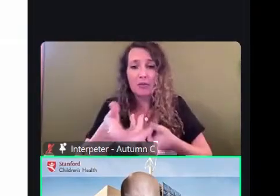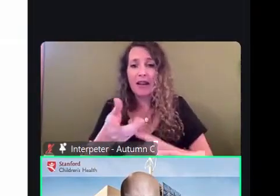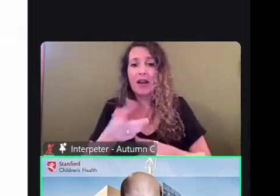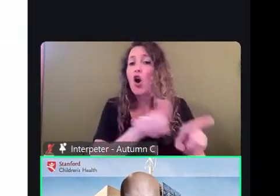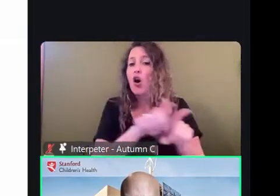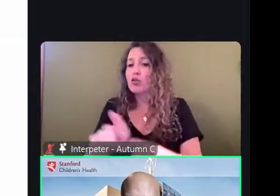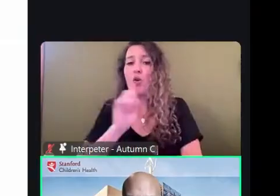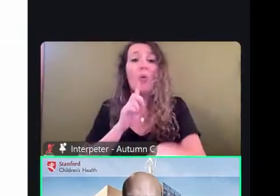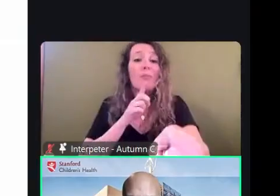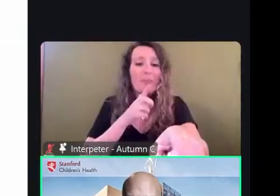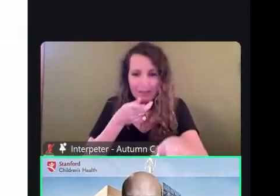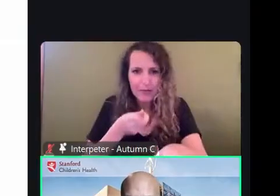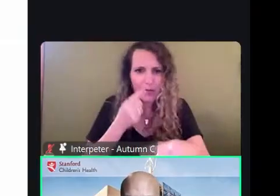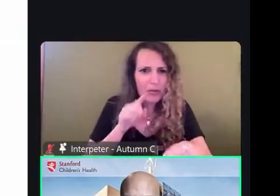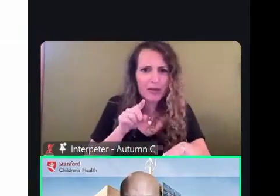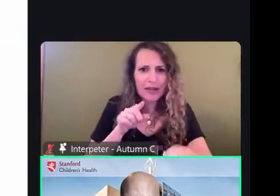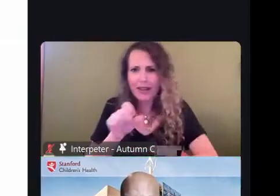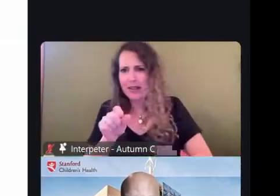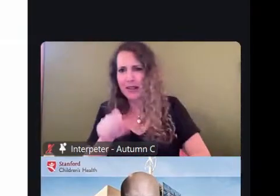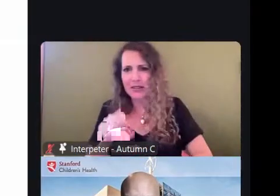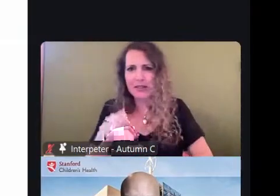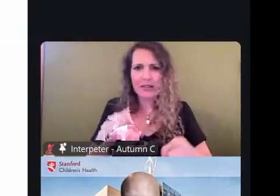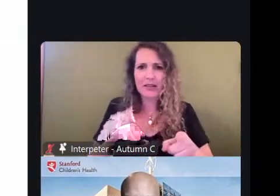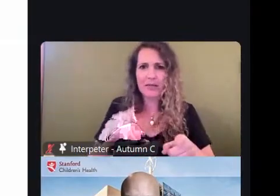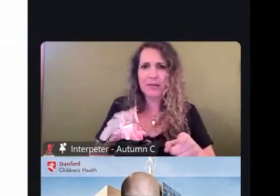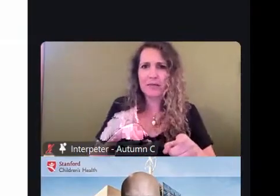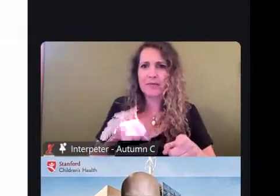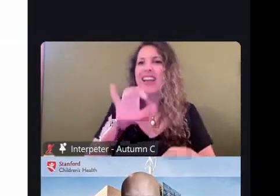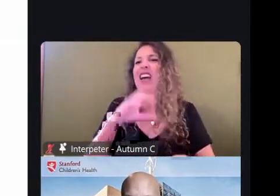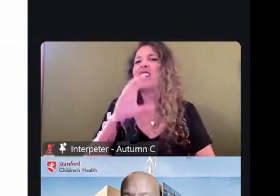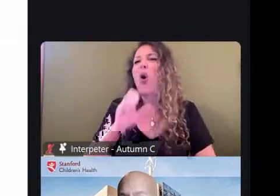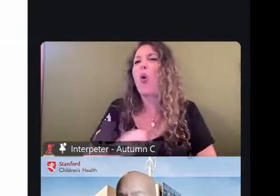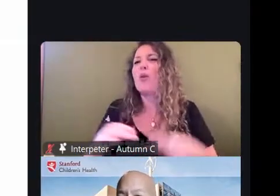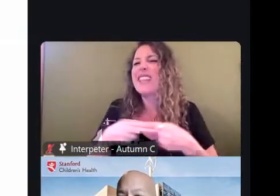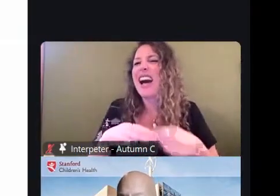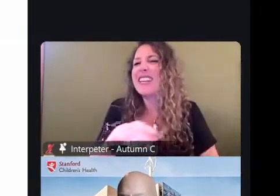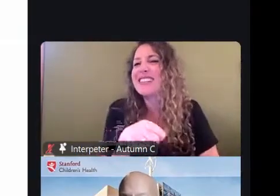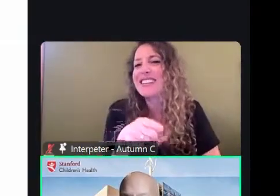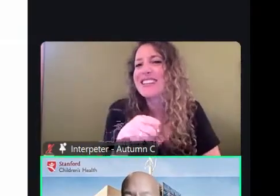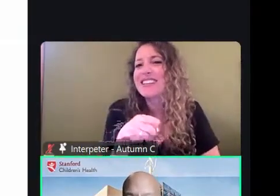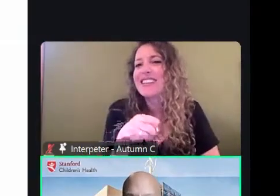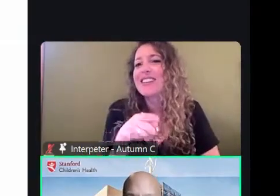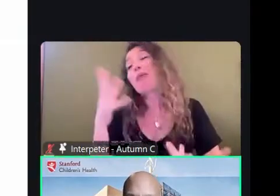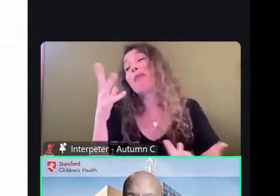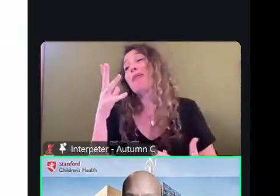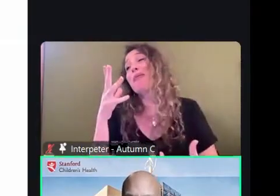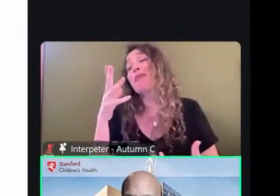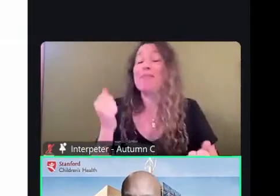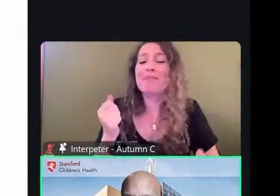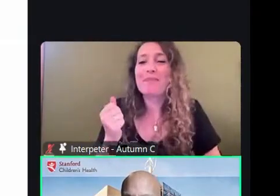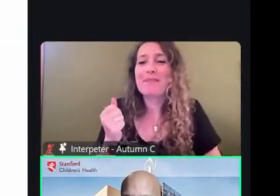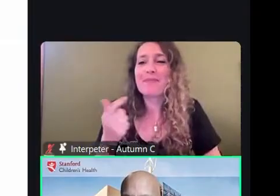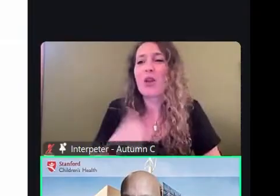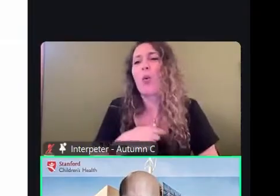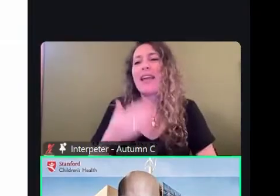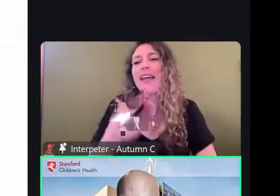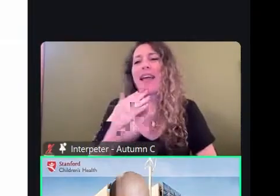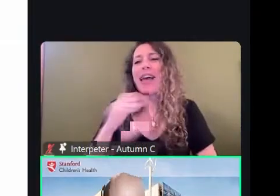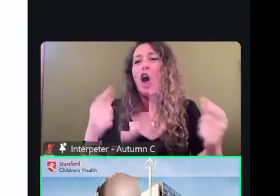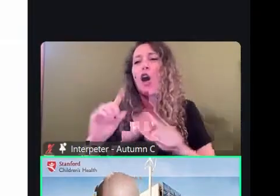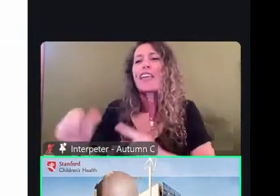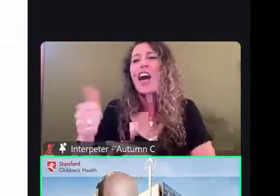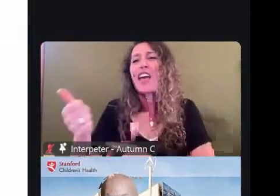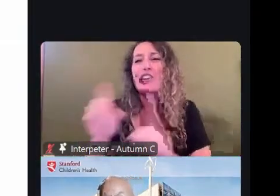also very, oh, they're there. No, hold on. Oh, this is the old slide. Well, we also thank all these other departments as